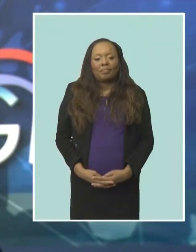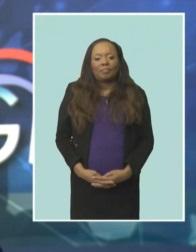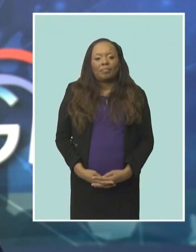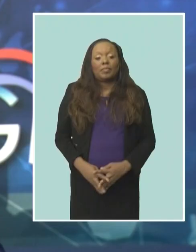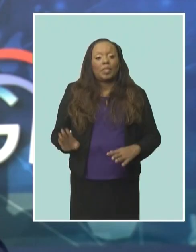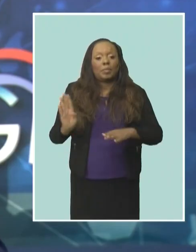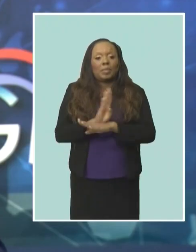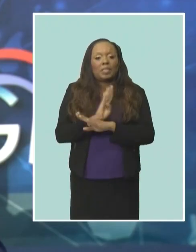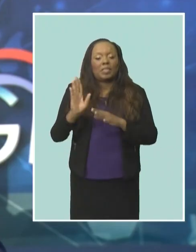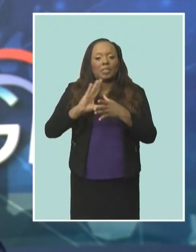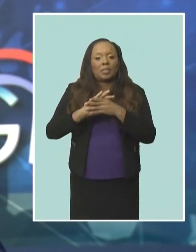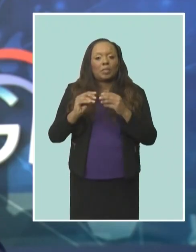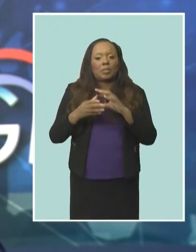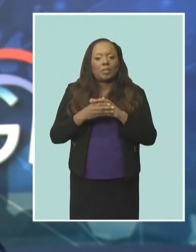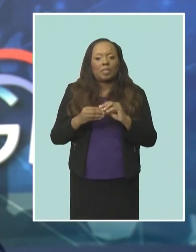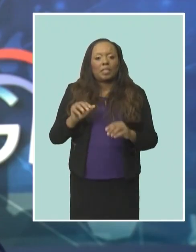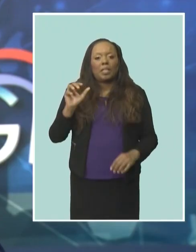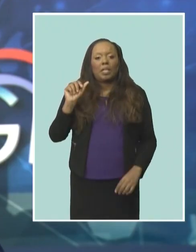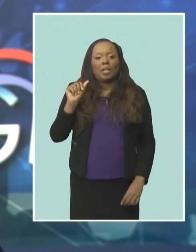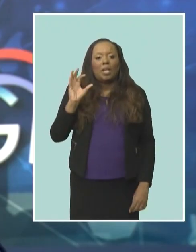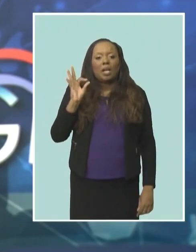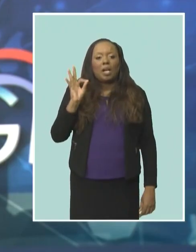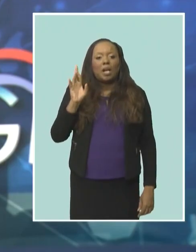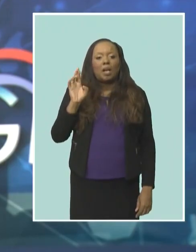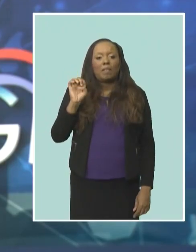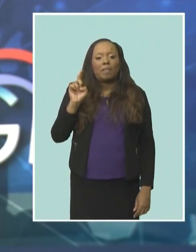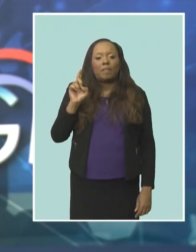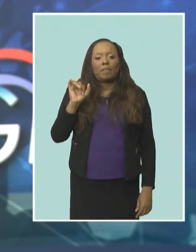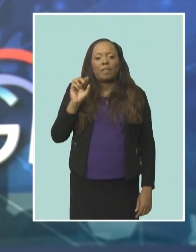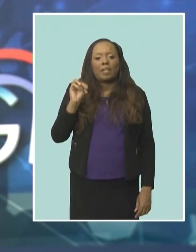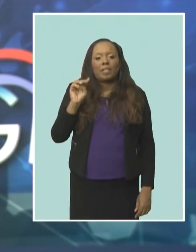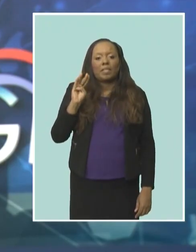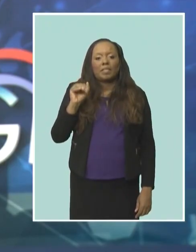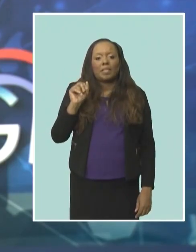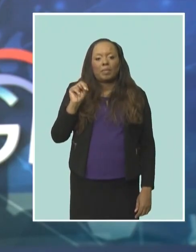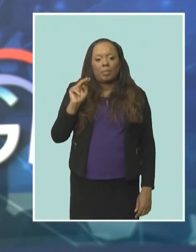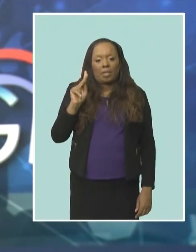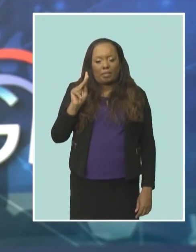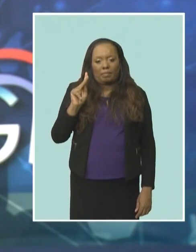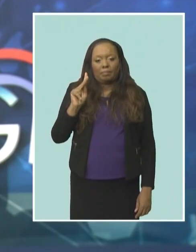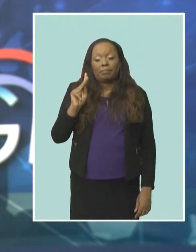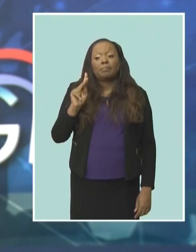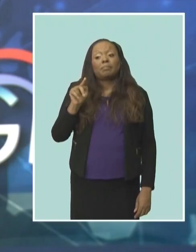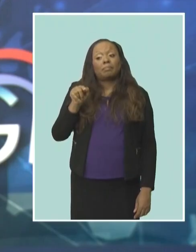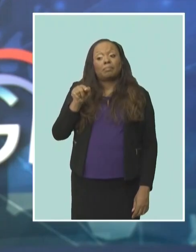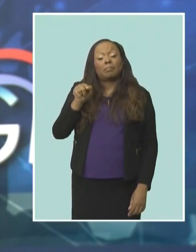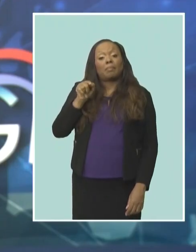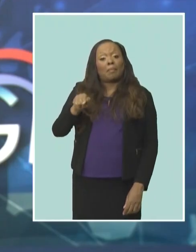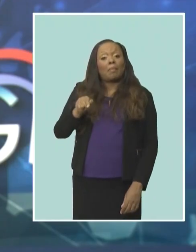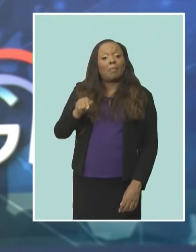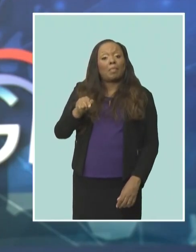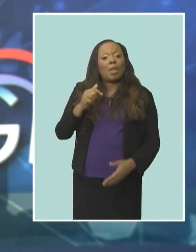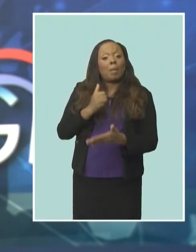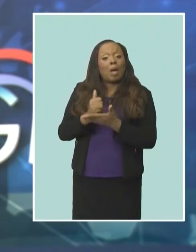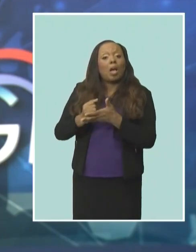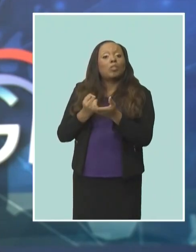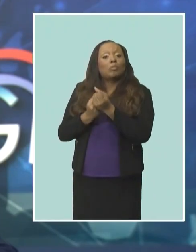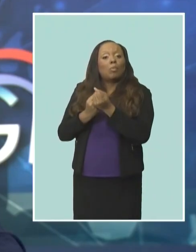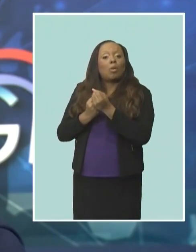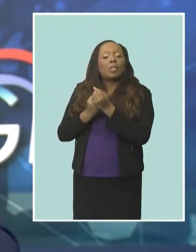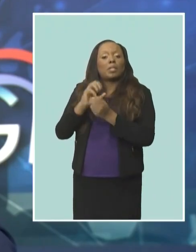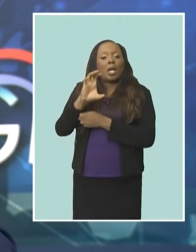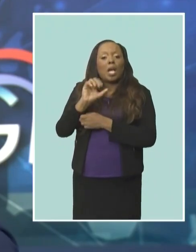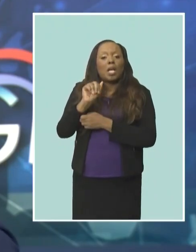In business tonight, Afrexim Bank, as a strategic sponsor of Carifesta 15, is championing the connection between the Caribbean talent